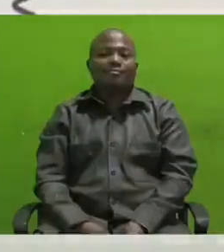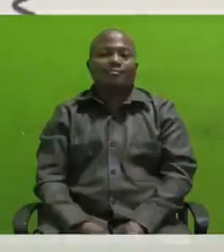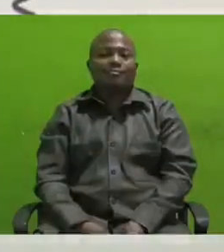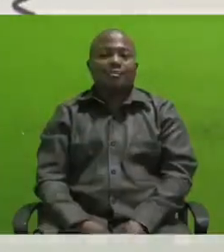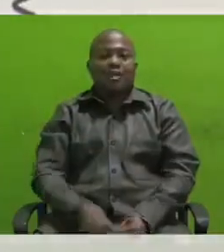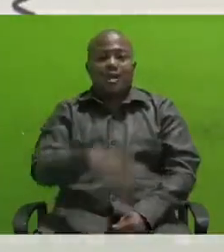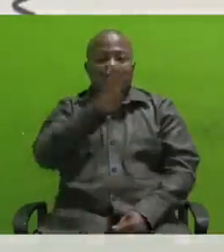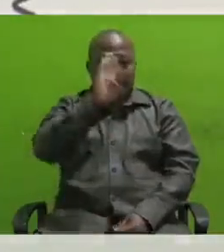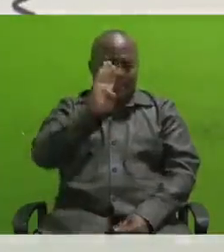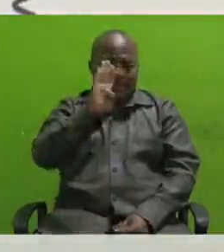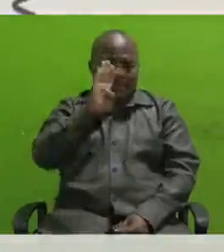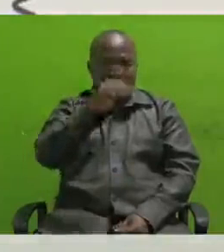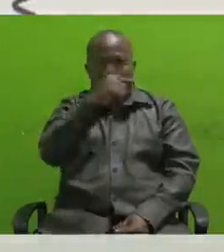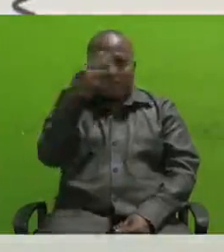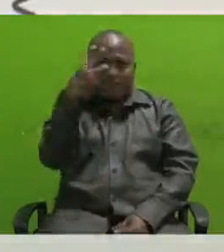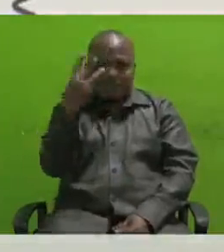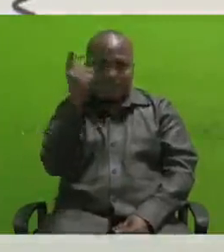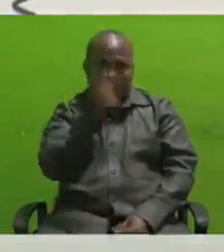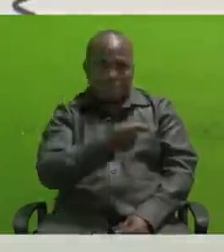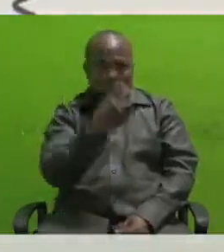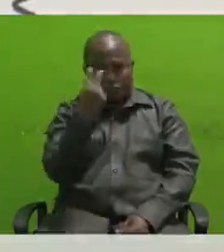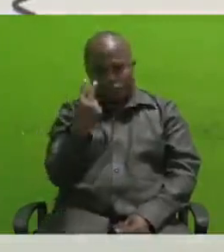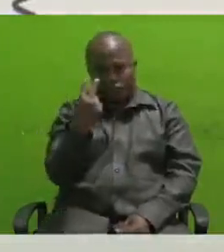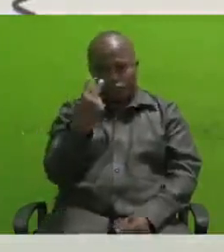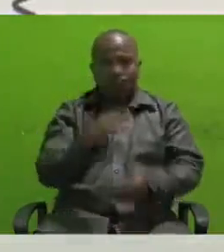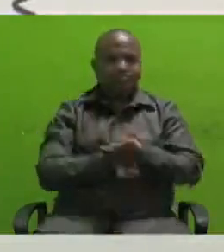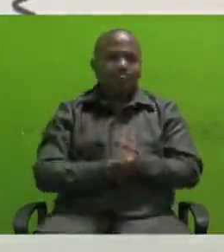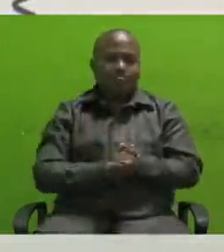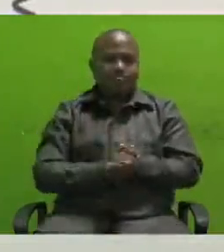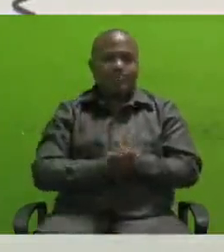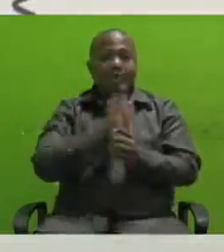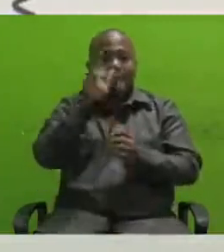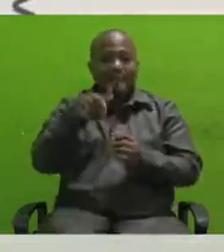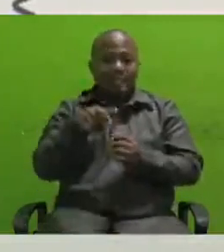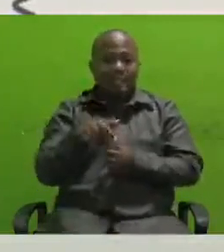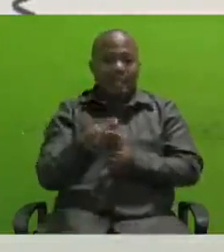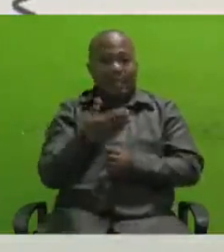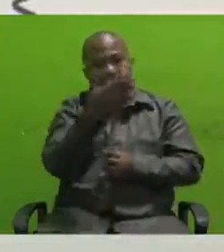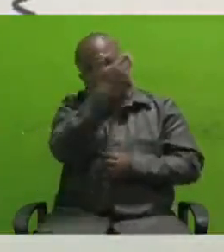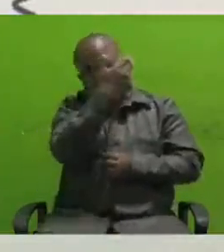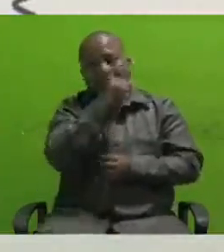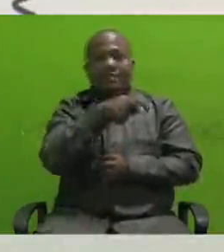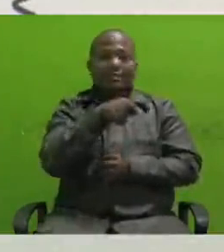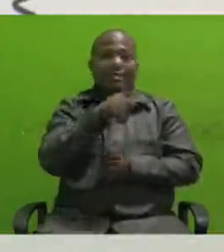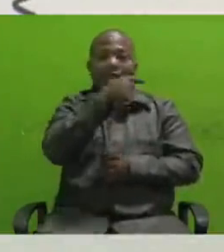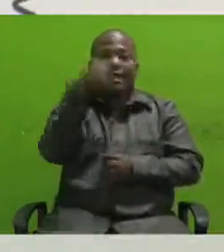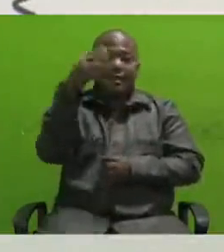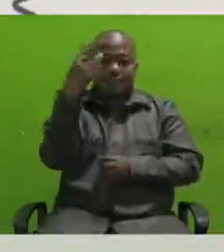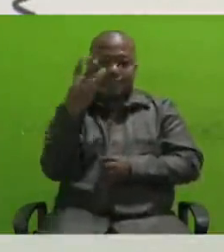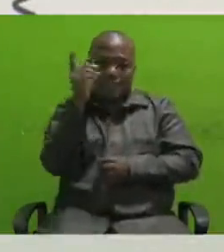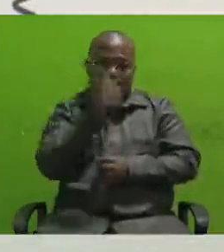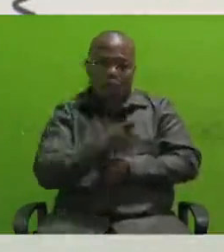Because b is negative 3 over 2, and over 2, which is this one, and a is 1. So it is negative 3